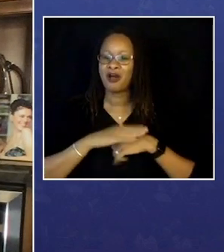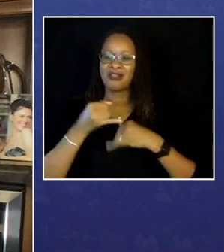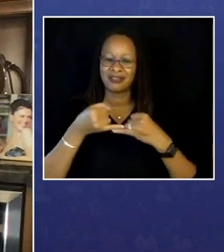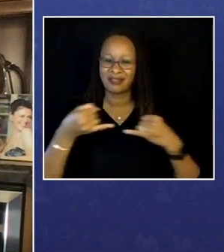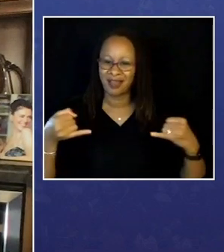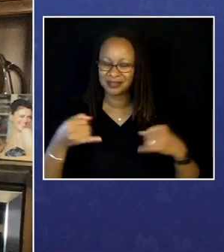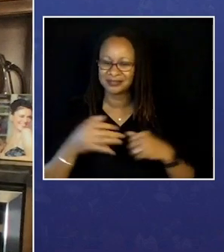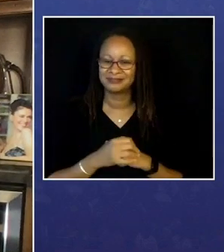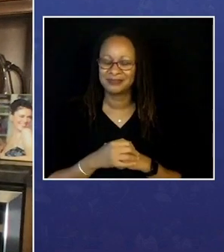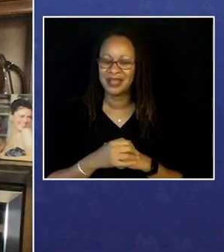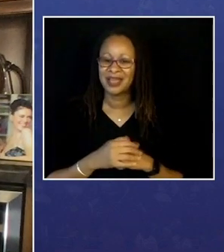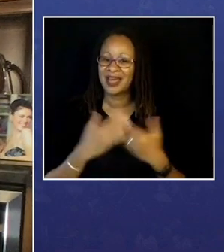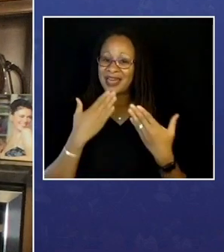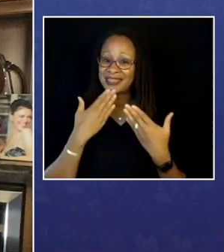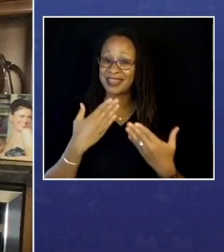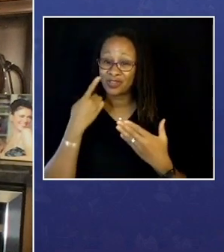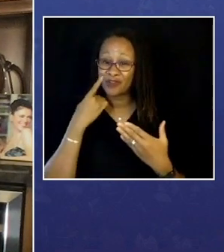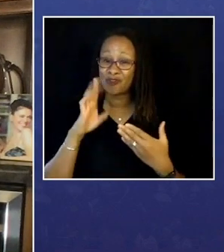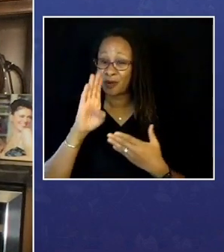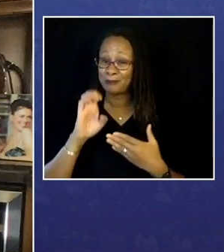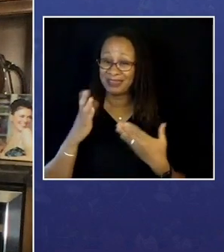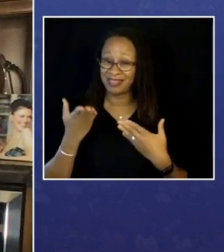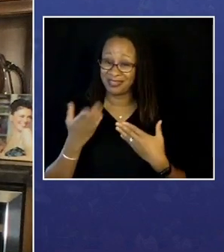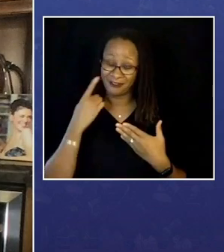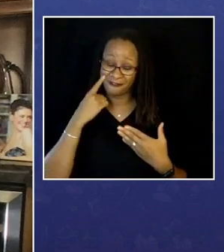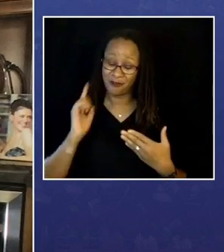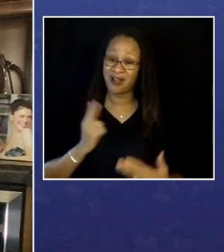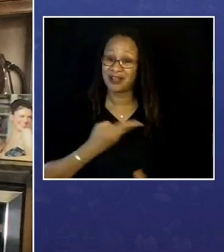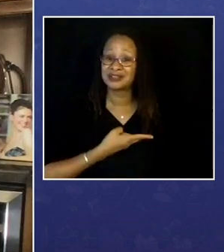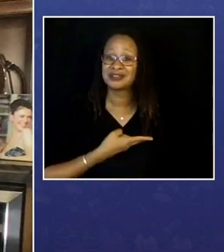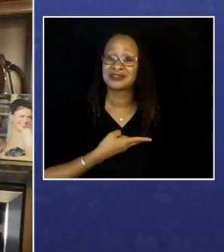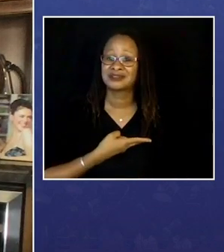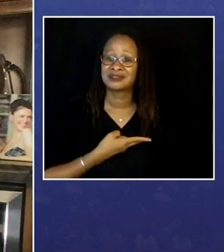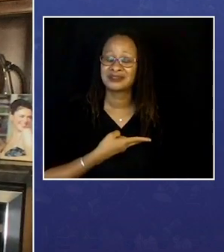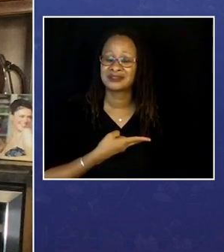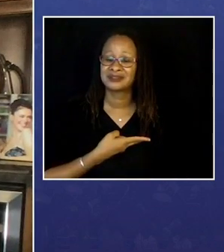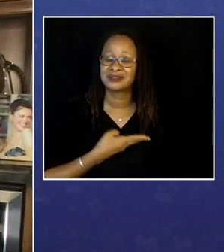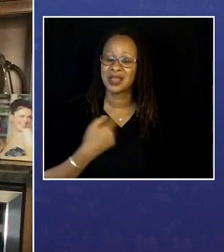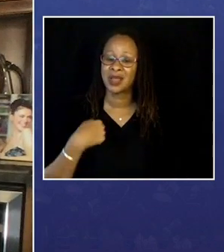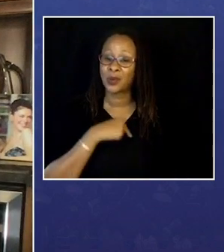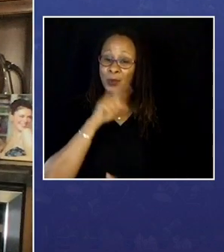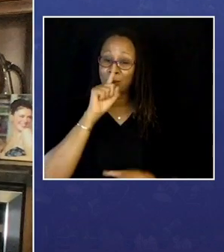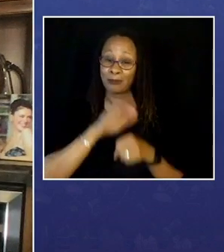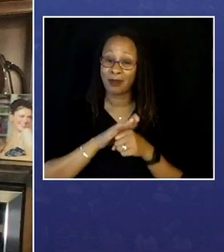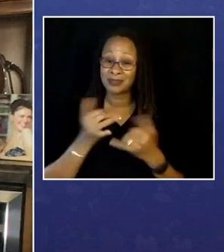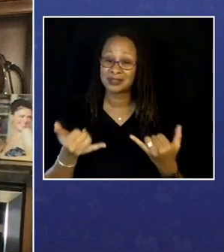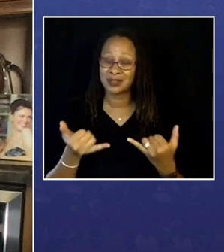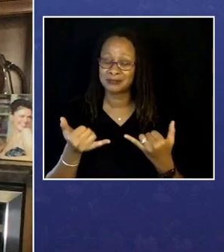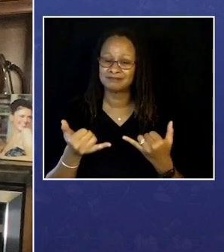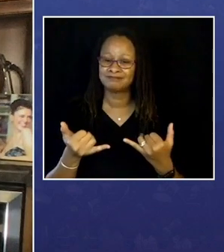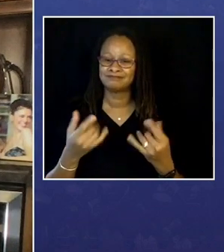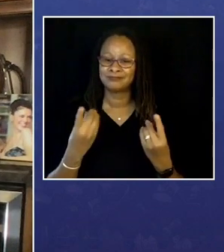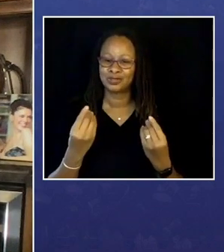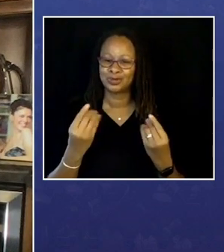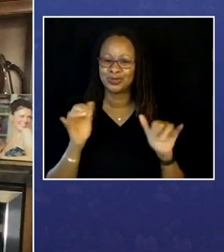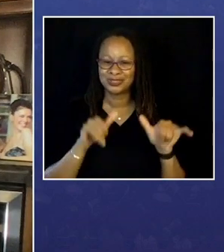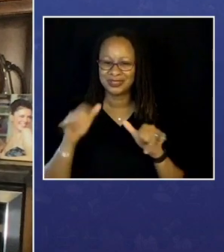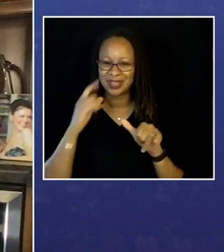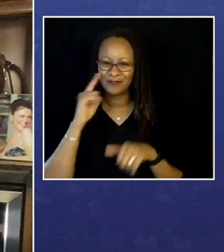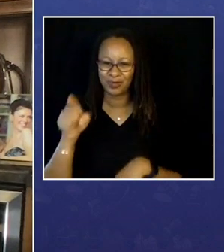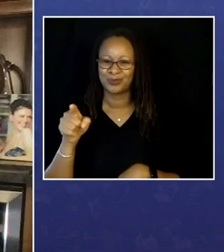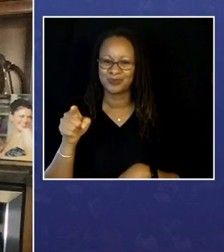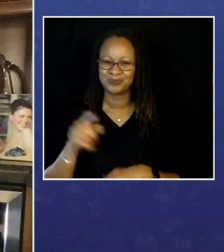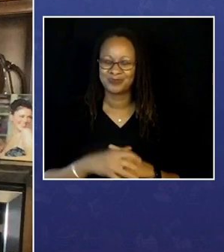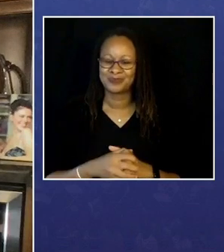line. Thank you for being there for us. And we promise now to be there for